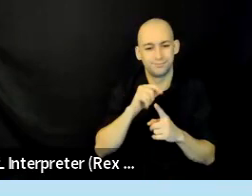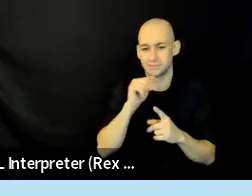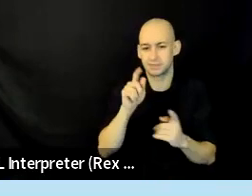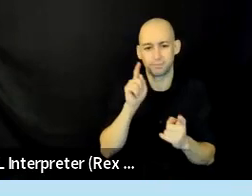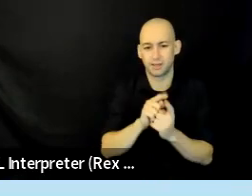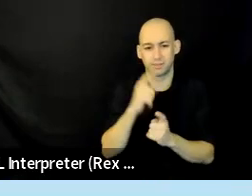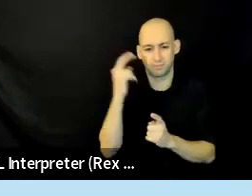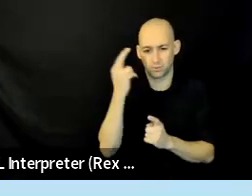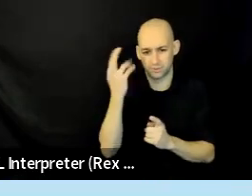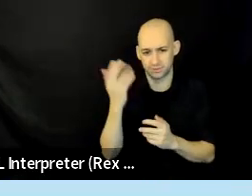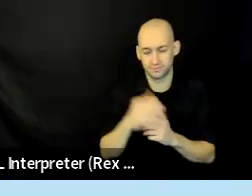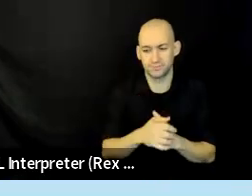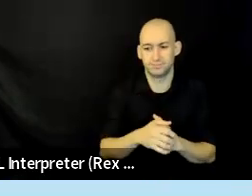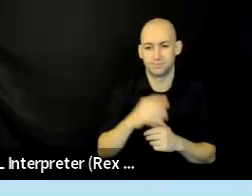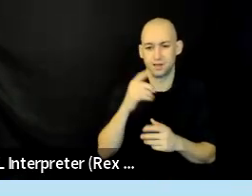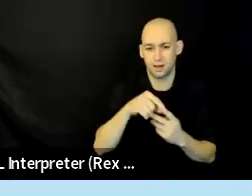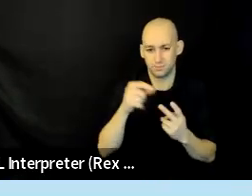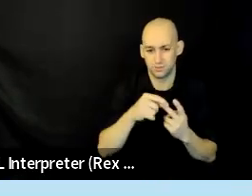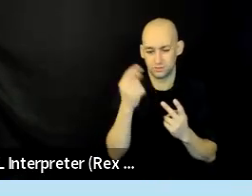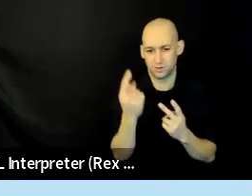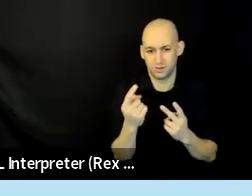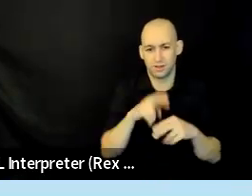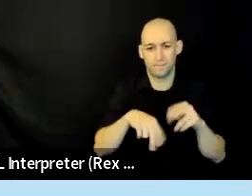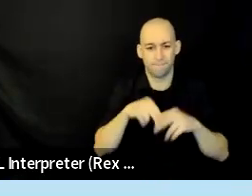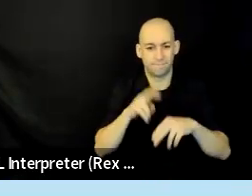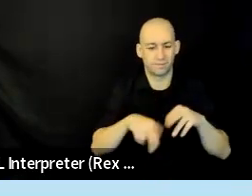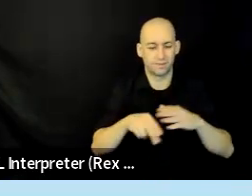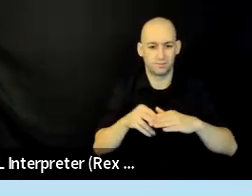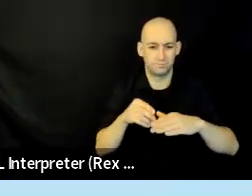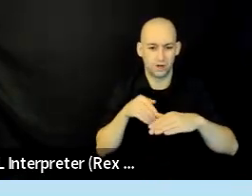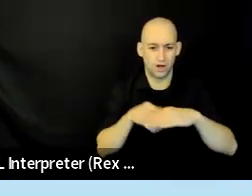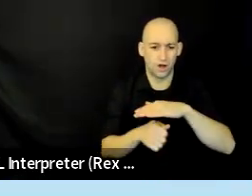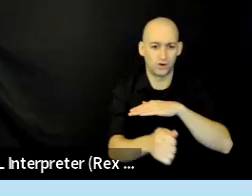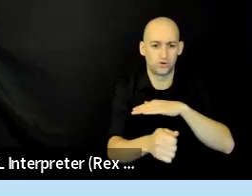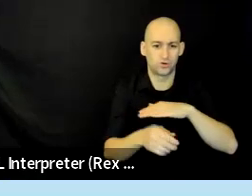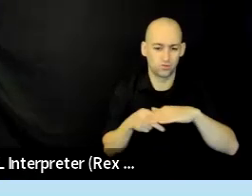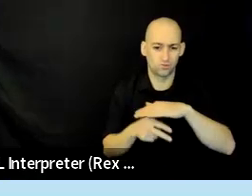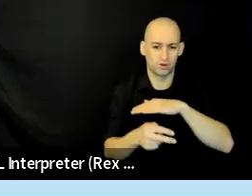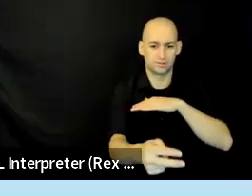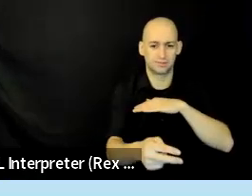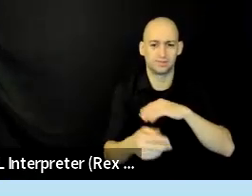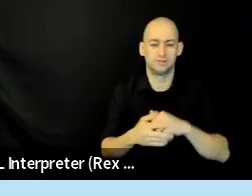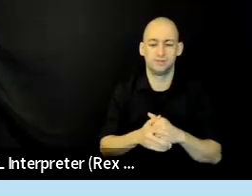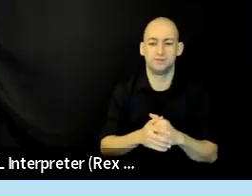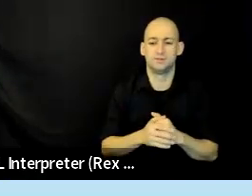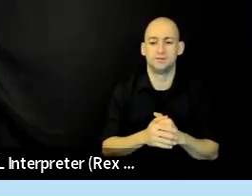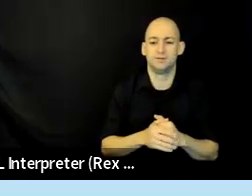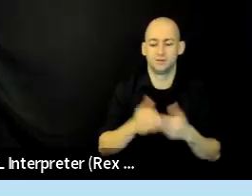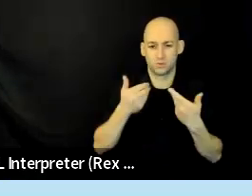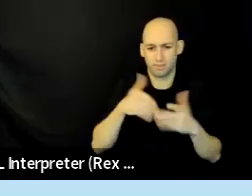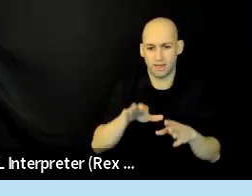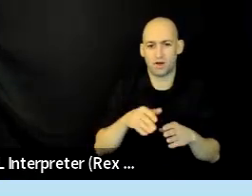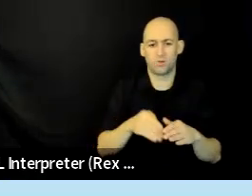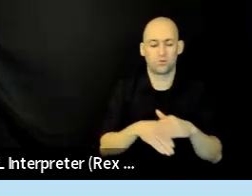purpose. Option 1, construct an undercrossing and frontage road to eliminate left turn and cross highway